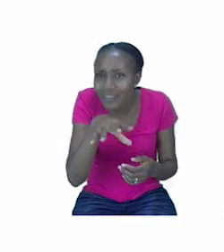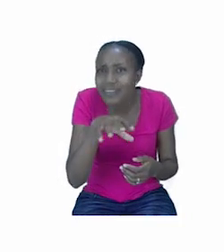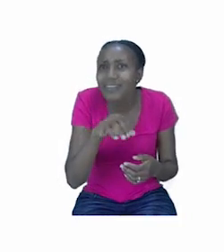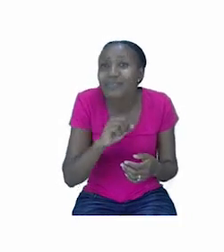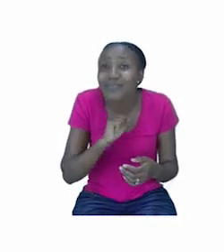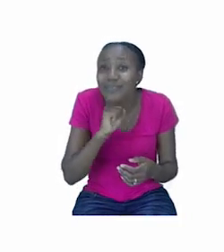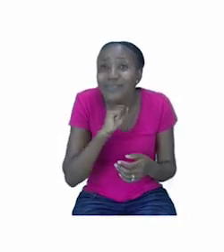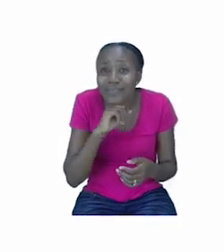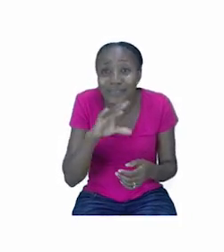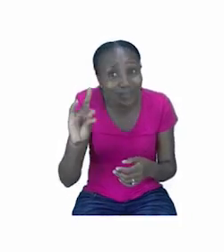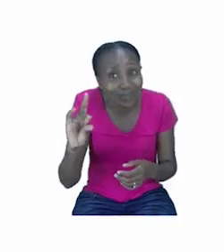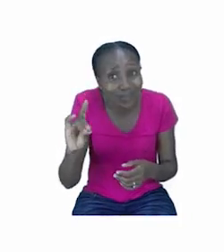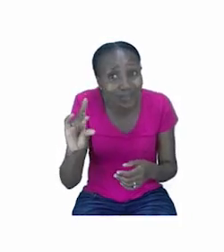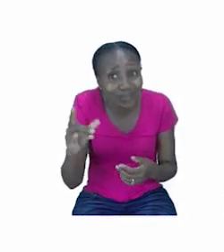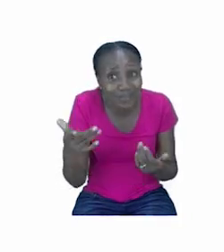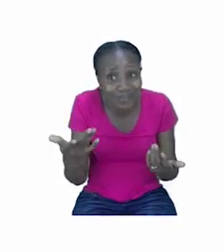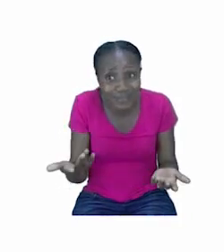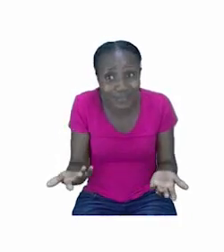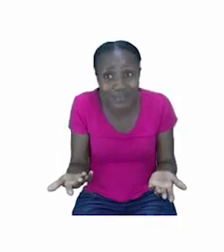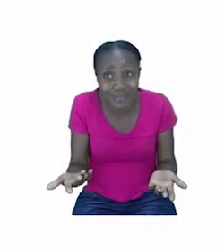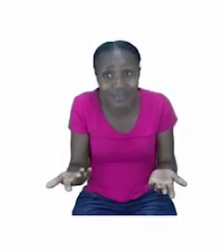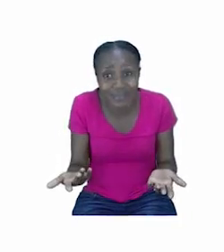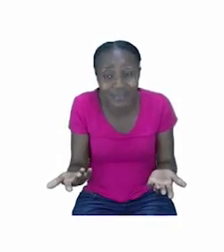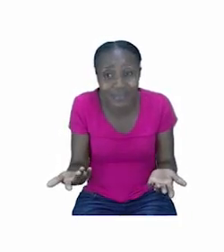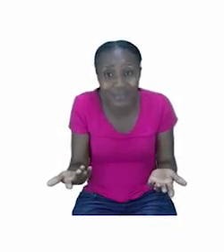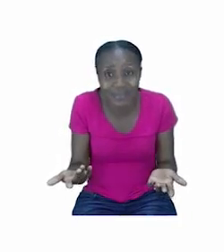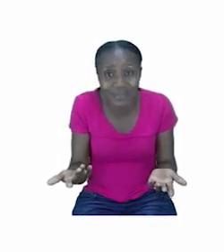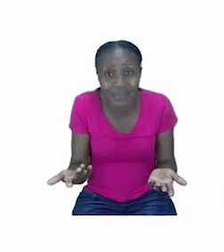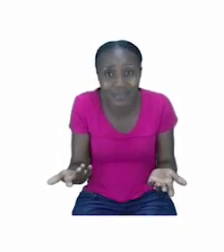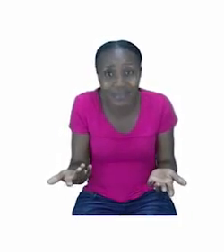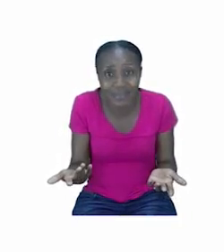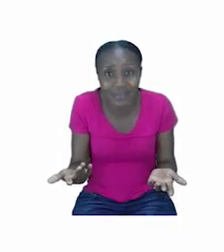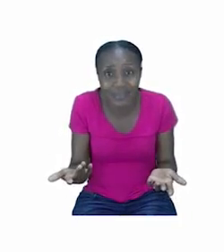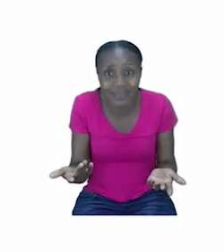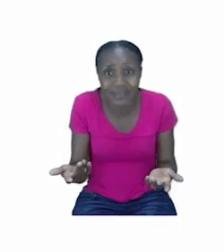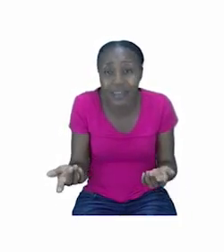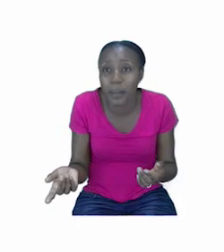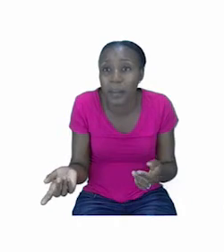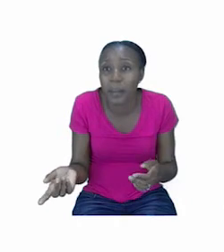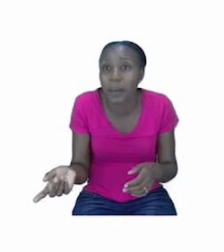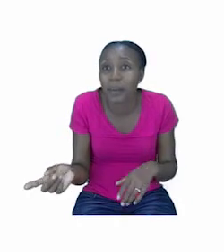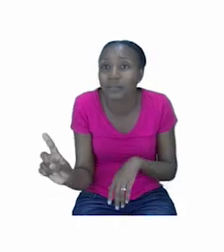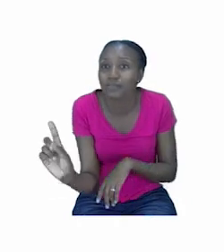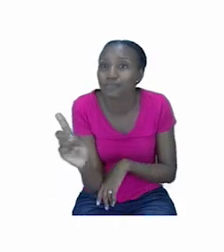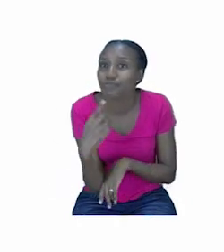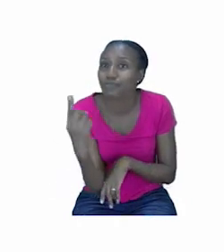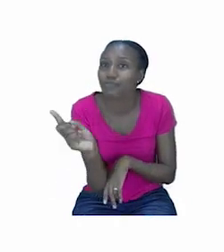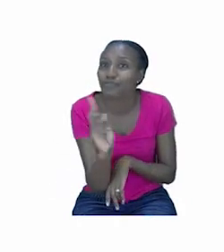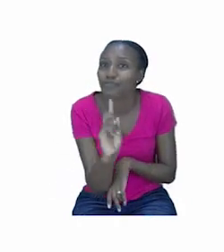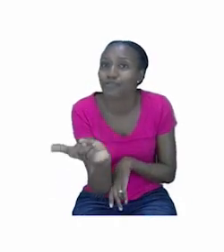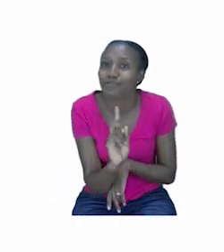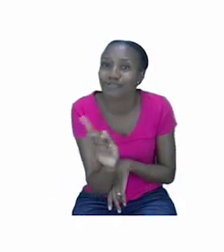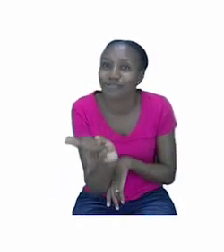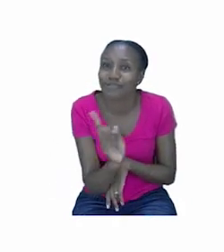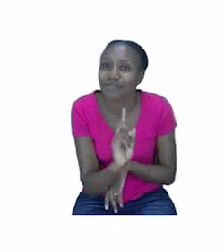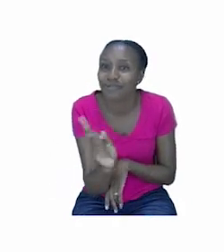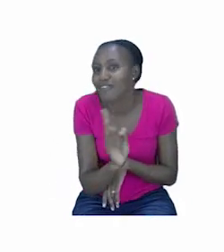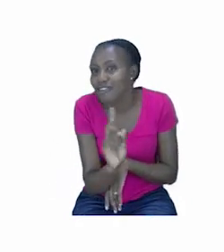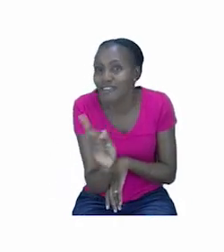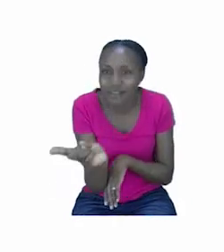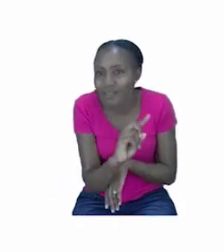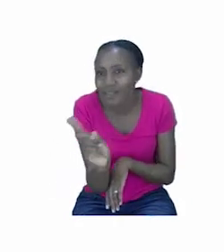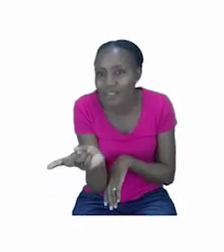Does our puppy wag its tail? Very good. Wag your tail like